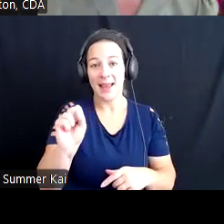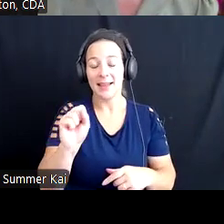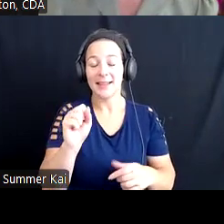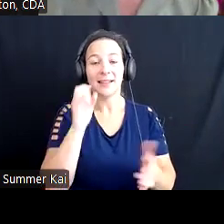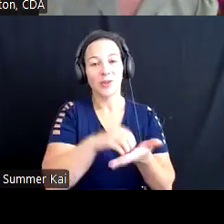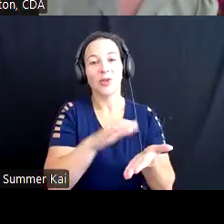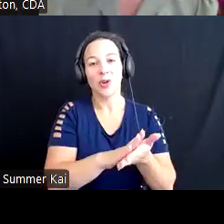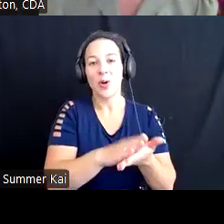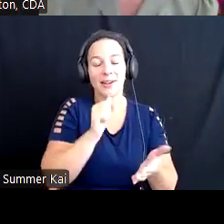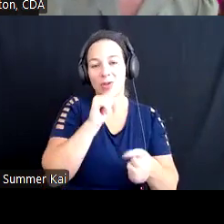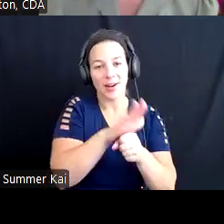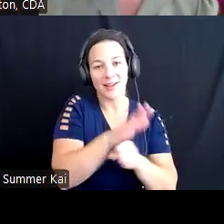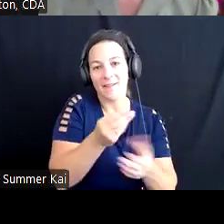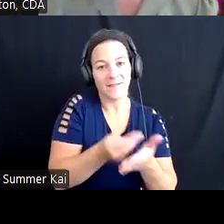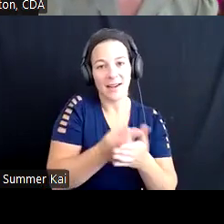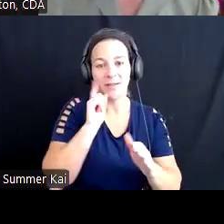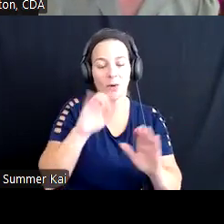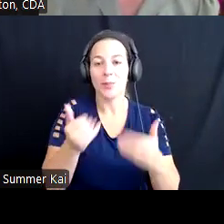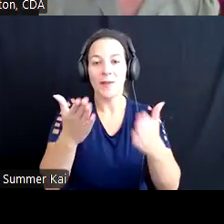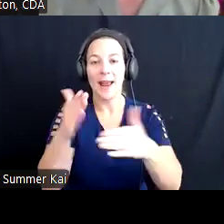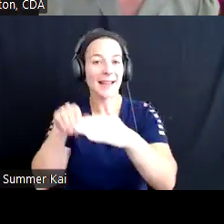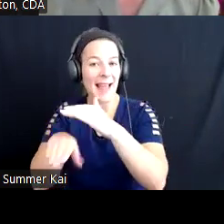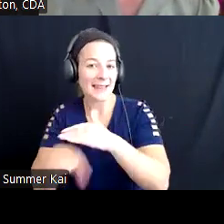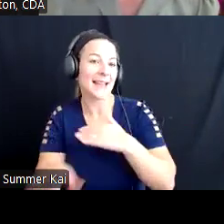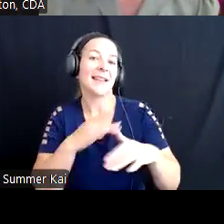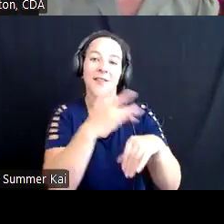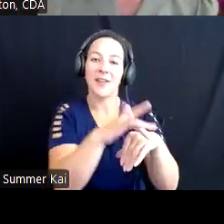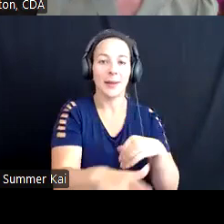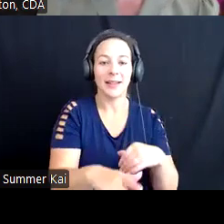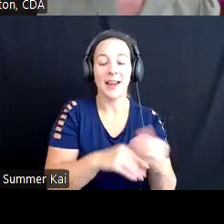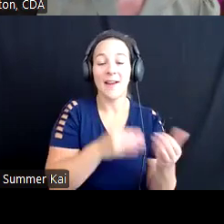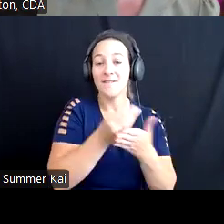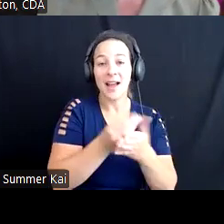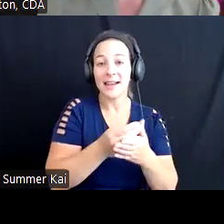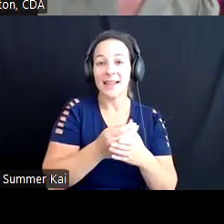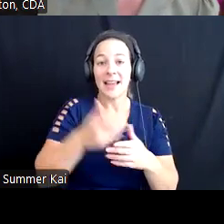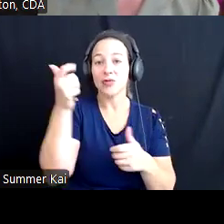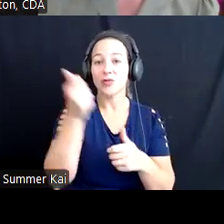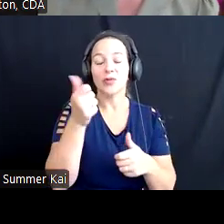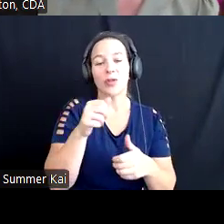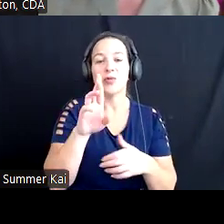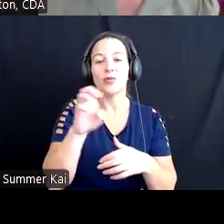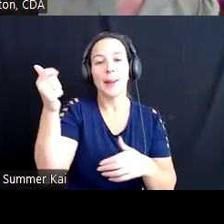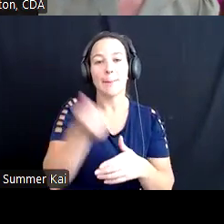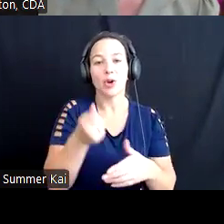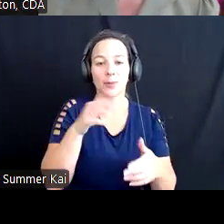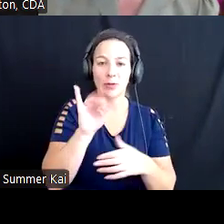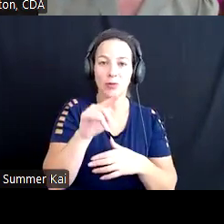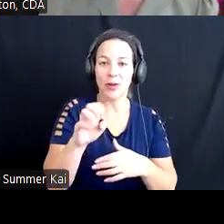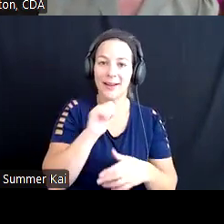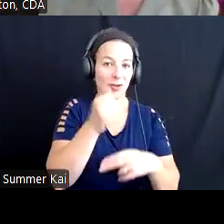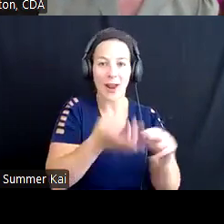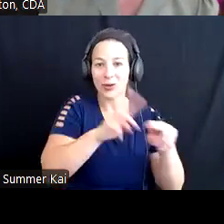in HCBS access and availability. Funding and reimbursement rates for HCBS have not increased proportionally